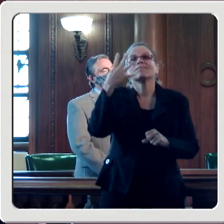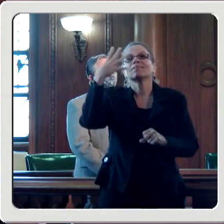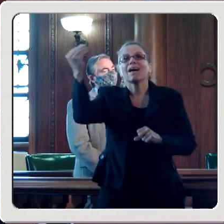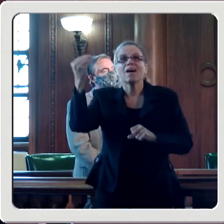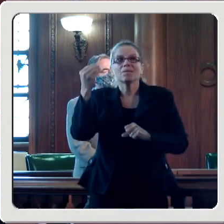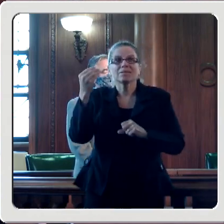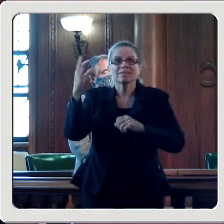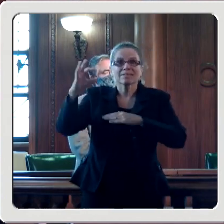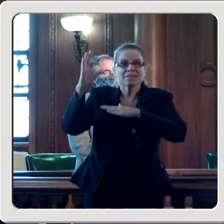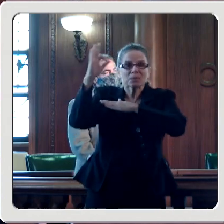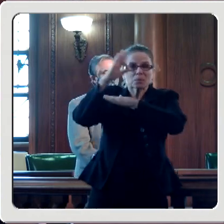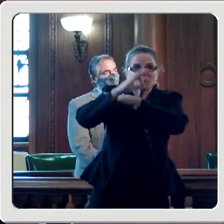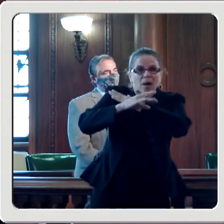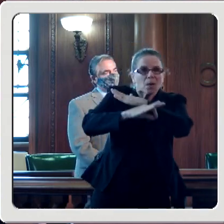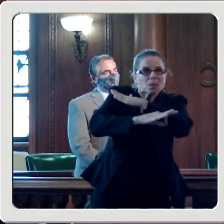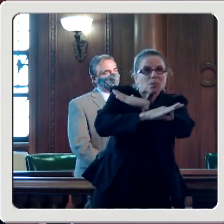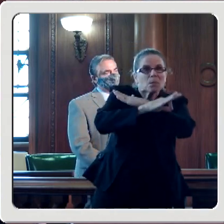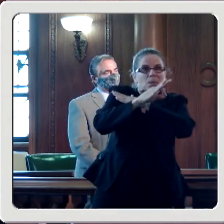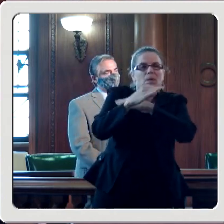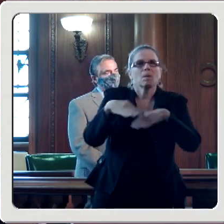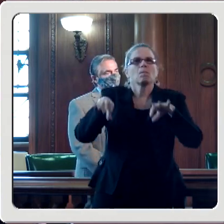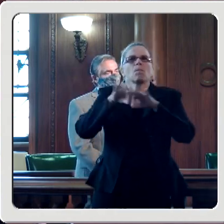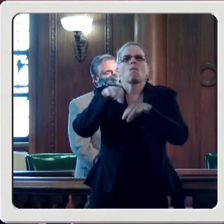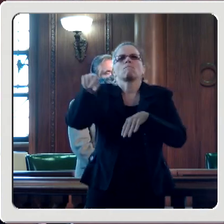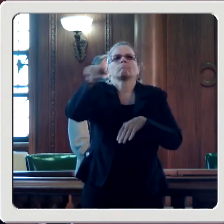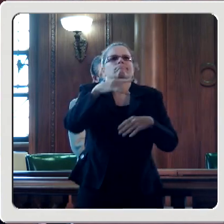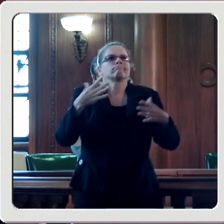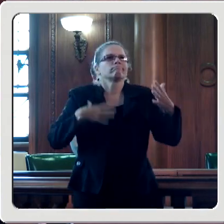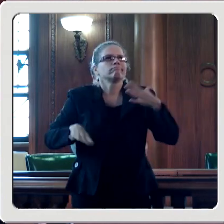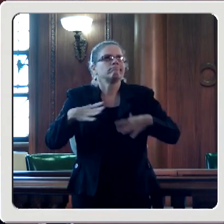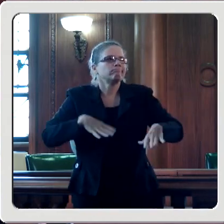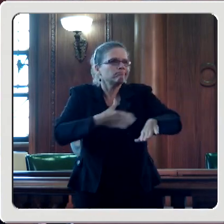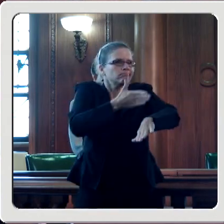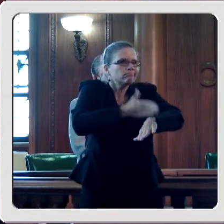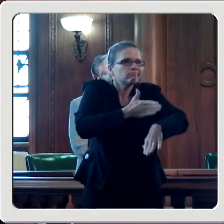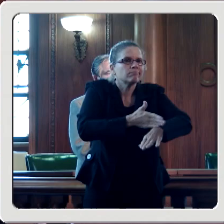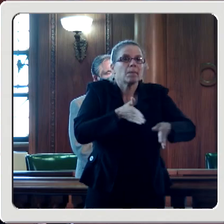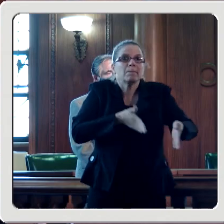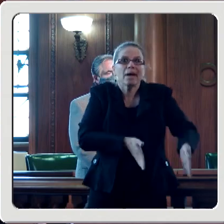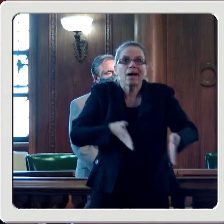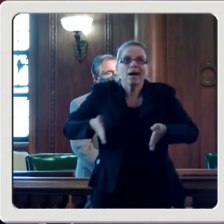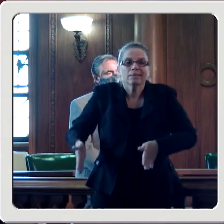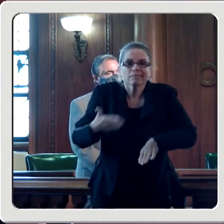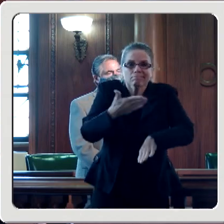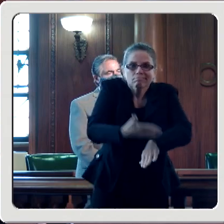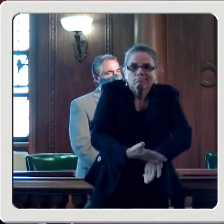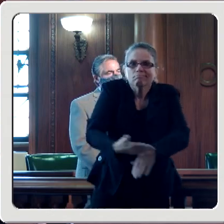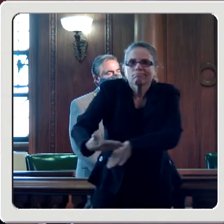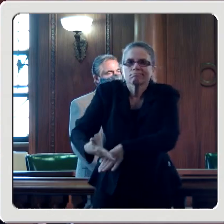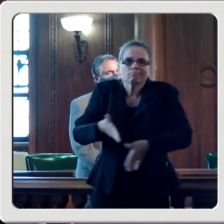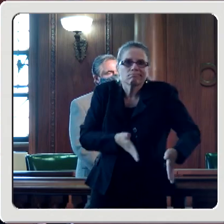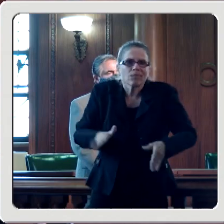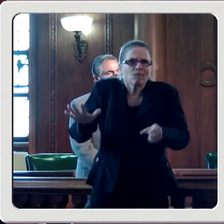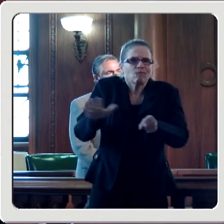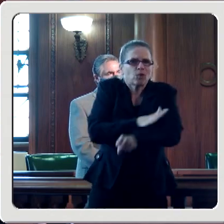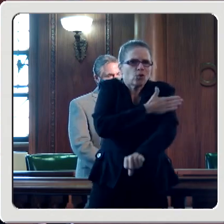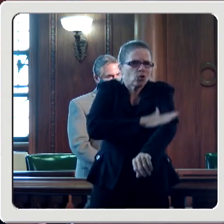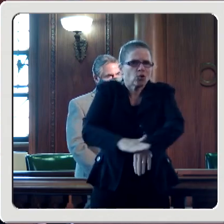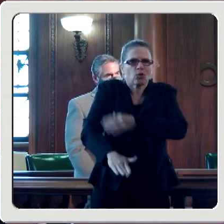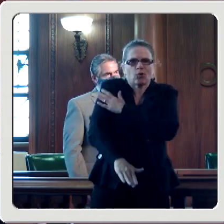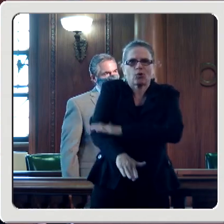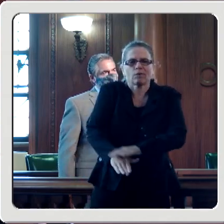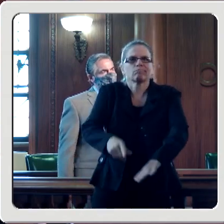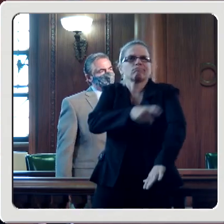that you are covering up and using personal protective equipment. Flu